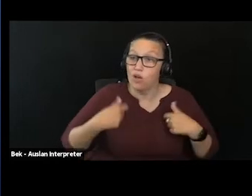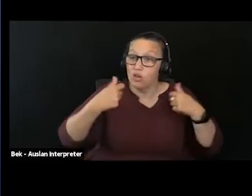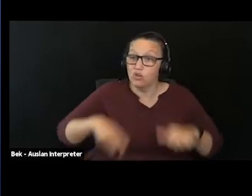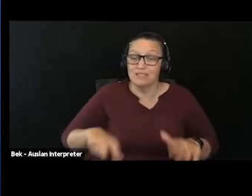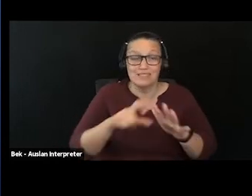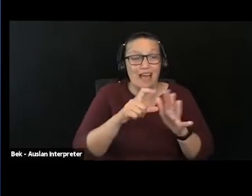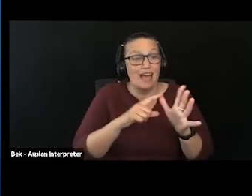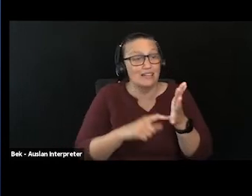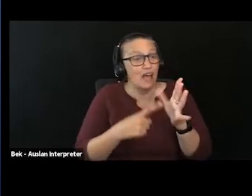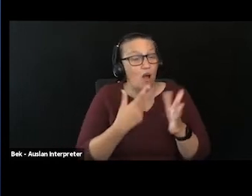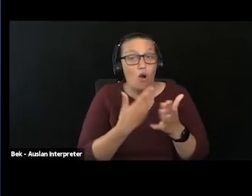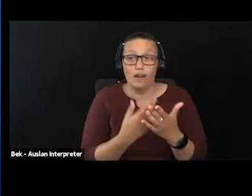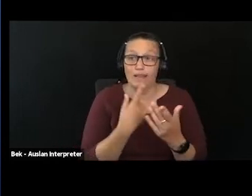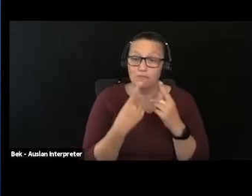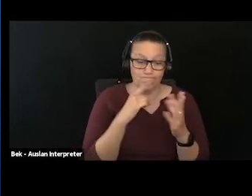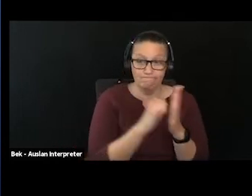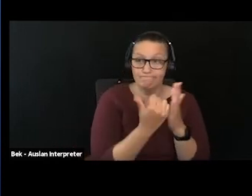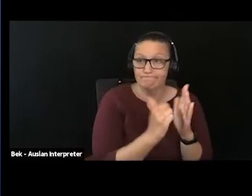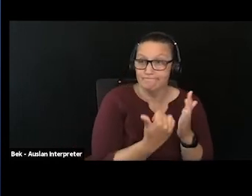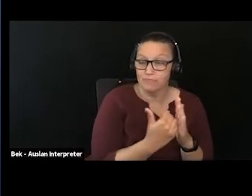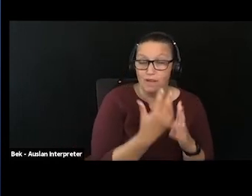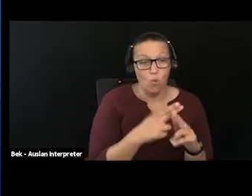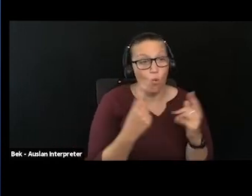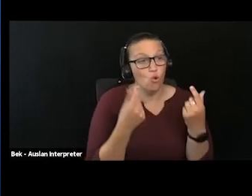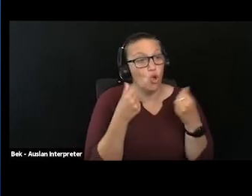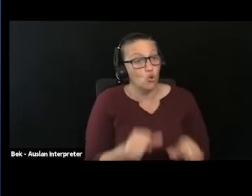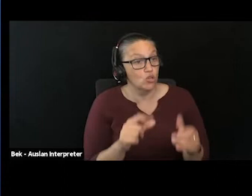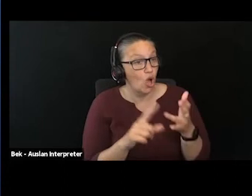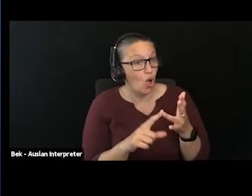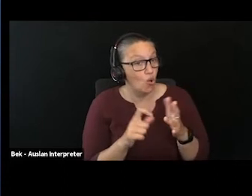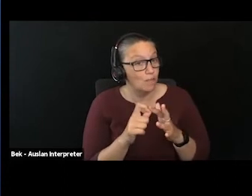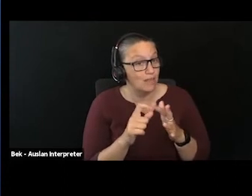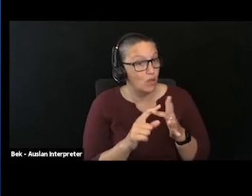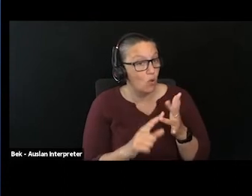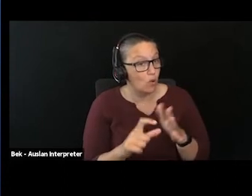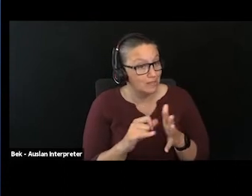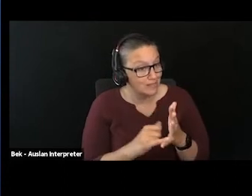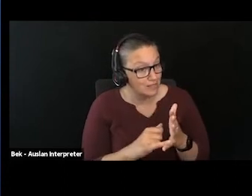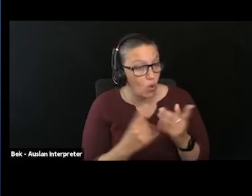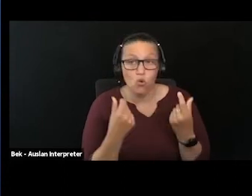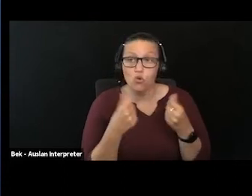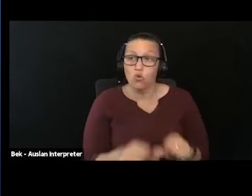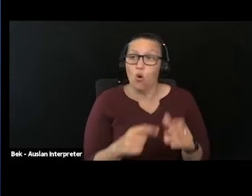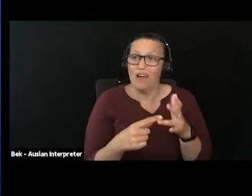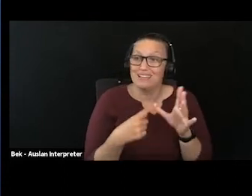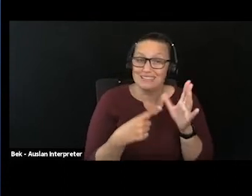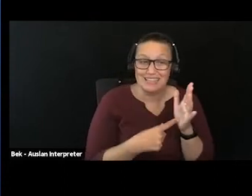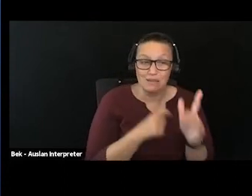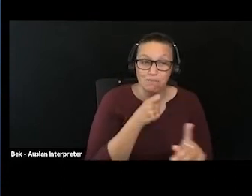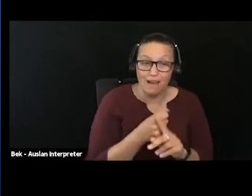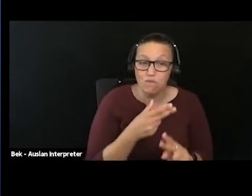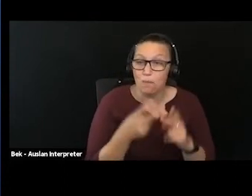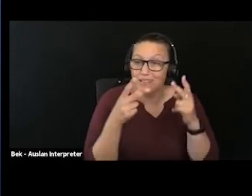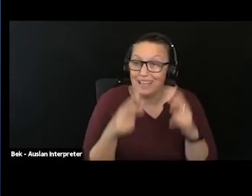on mortality among people who use opioids, on the OAT effect on mortality through different periods of risk, and on the OAT effect in